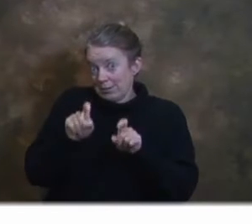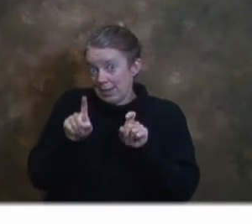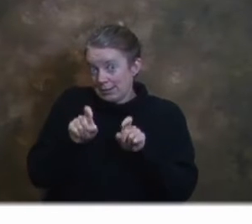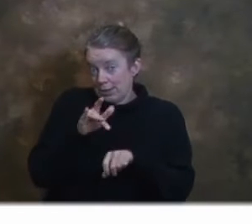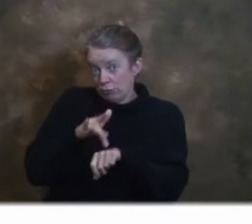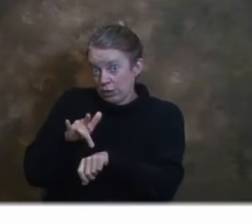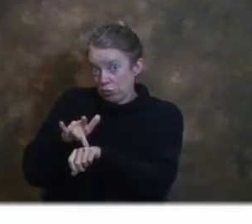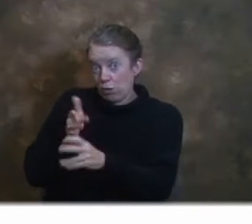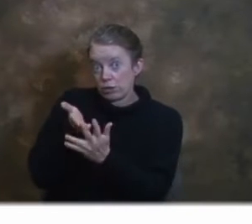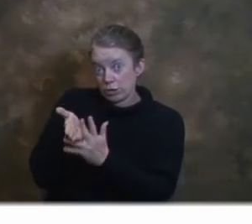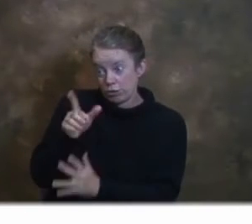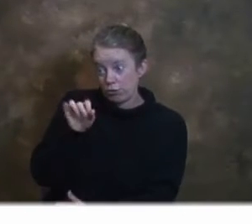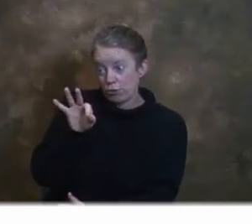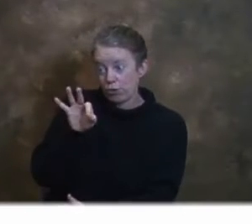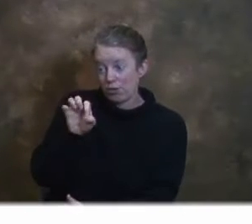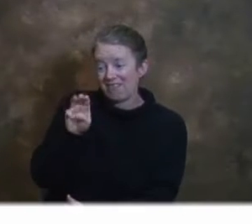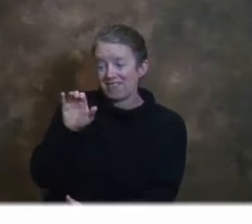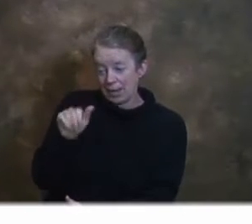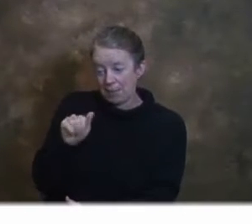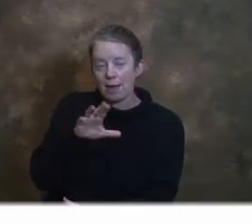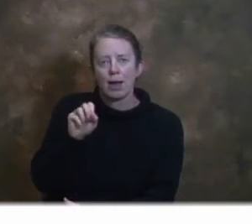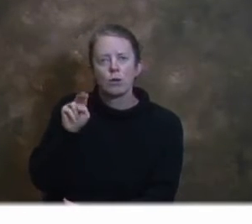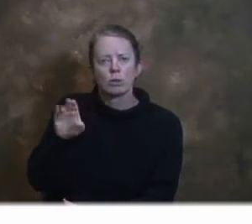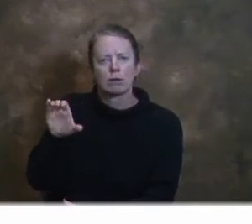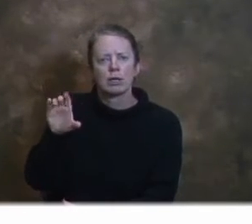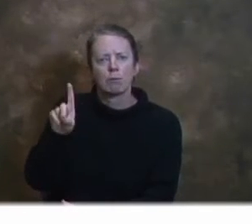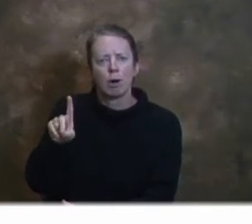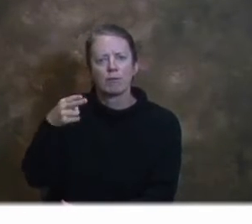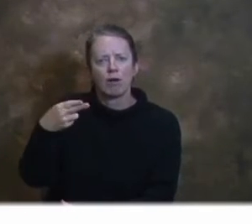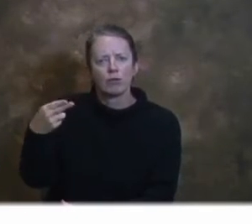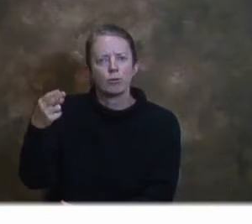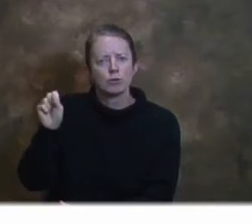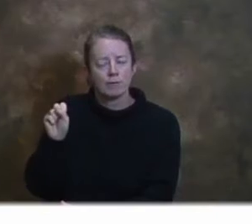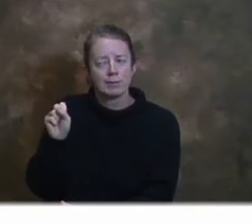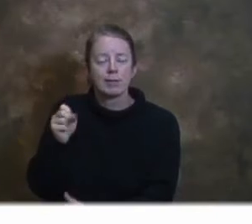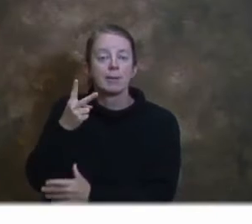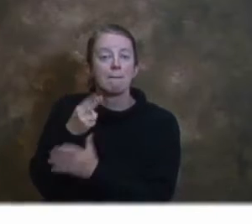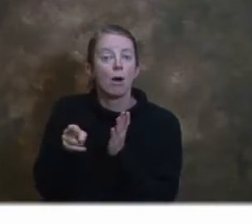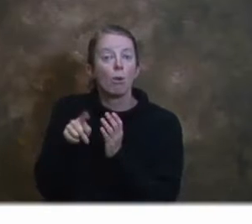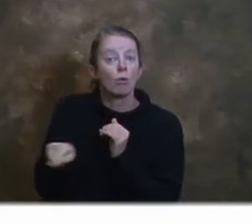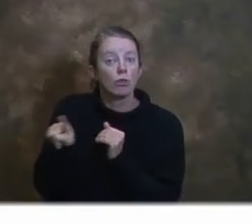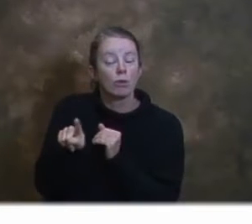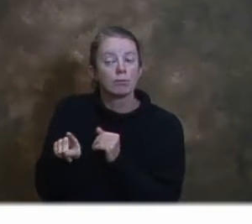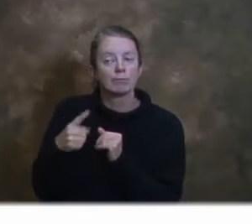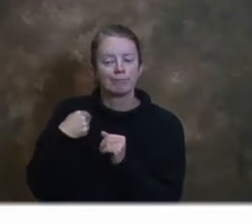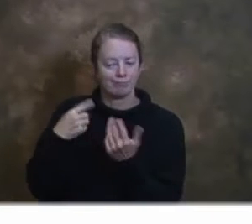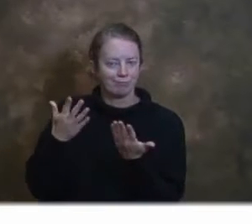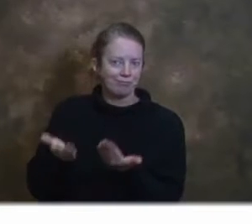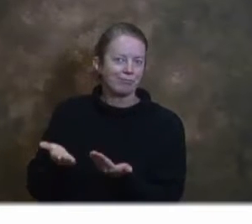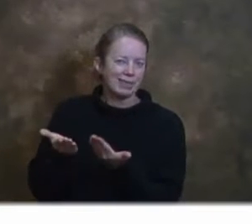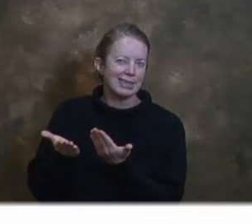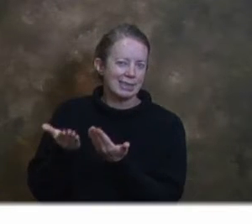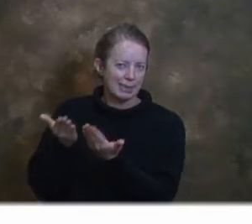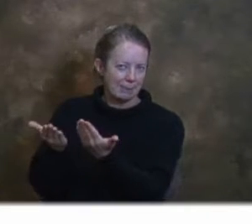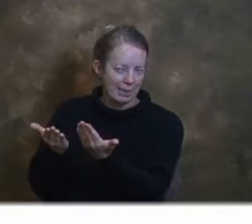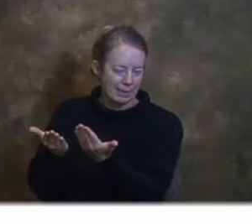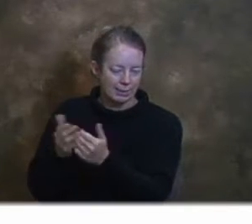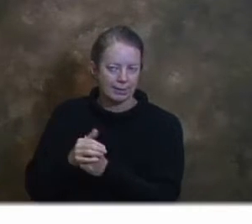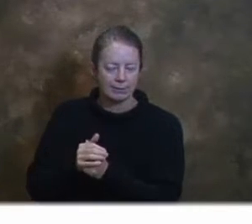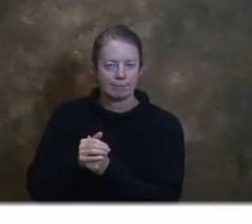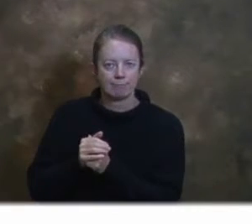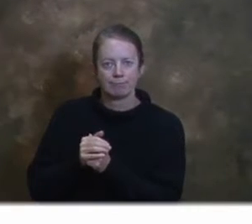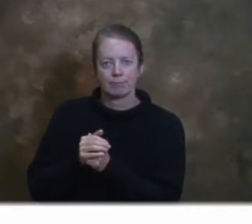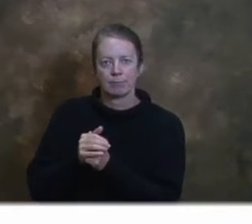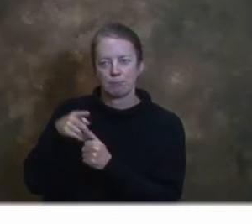resources with FEMA and North Carolina Department of Health and Human Services, both of which I have submitted proposals for, and those